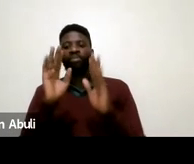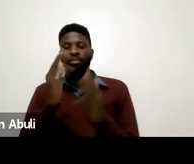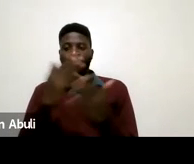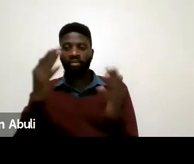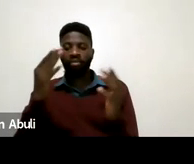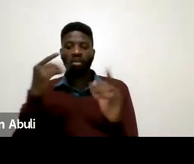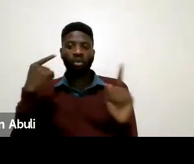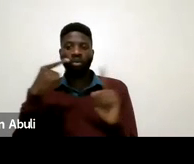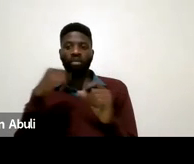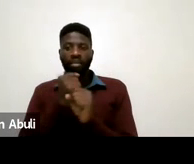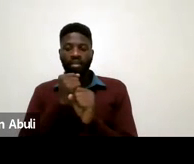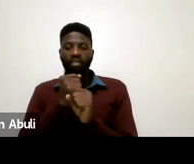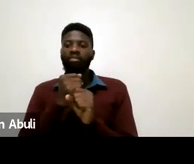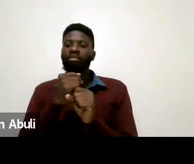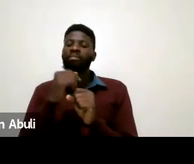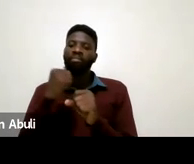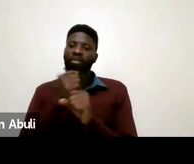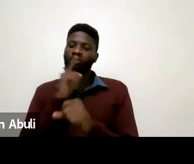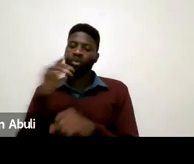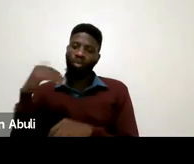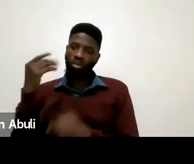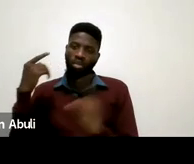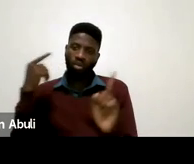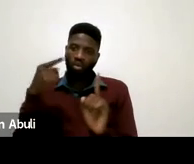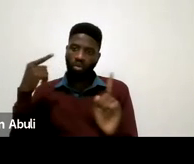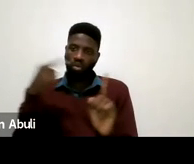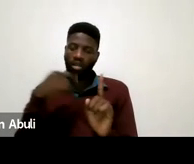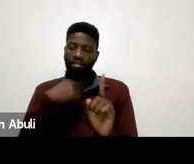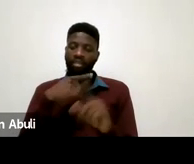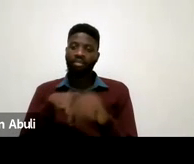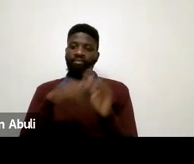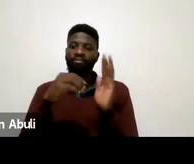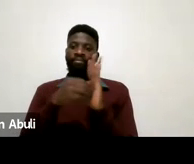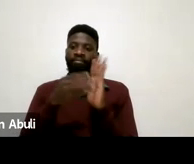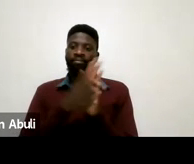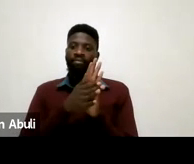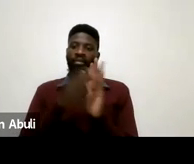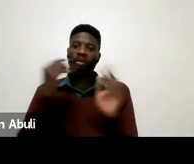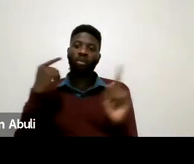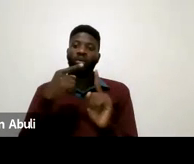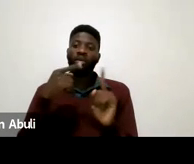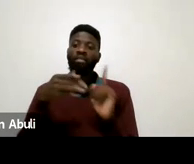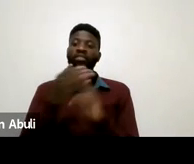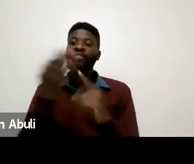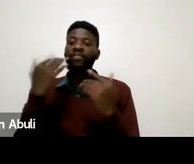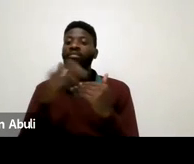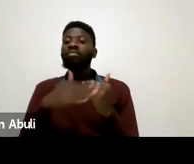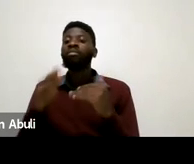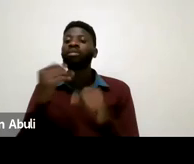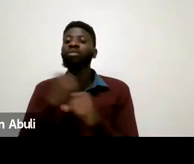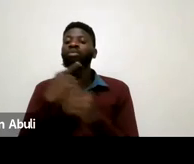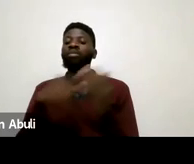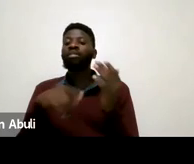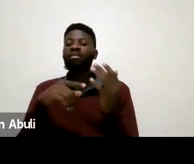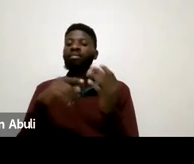to consistently have a goal, because every time you set a goal, what happens after you achieve it? So you just